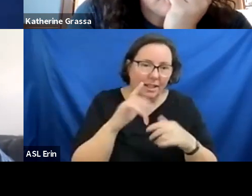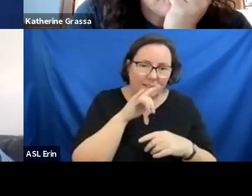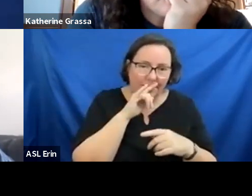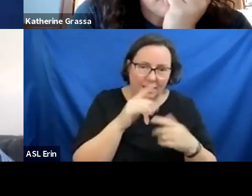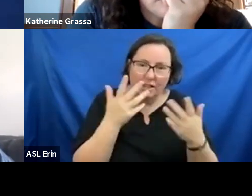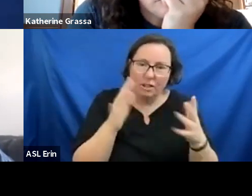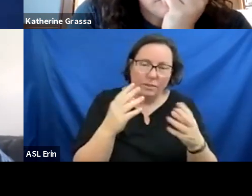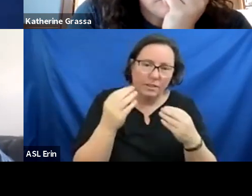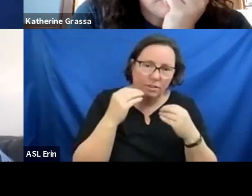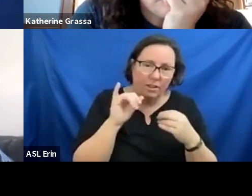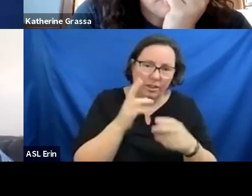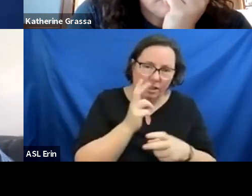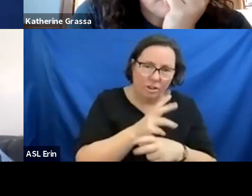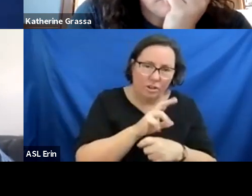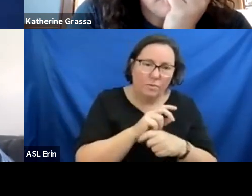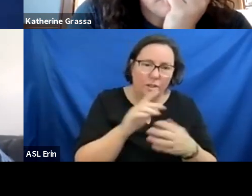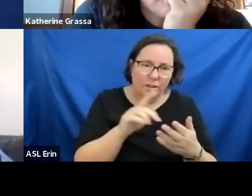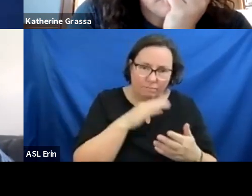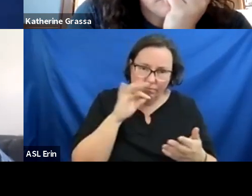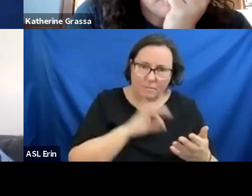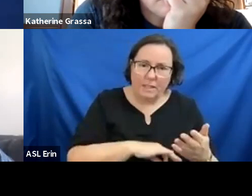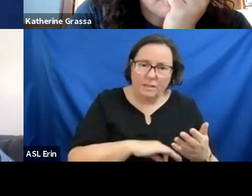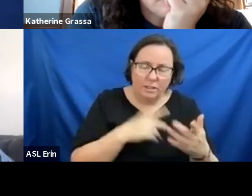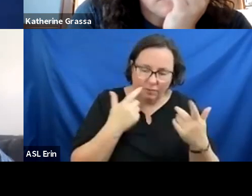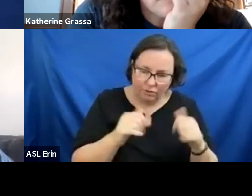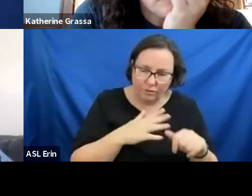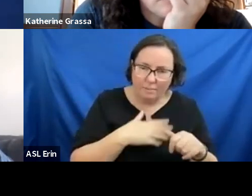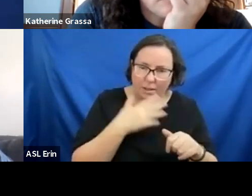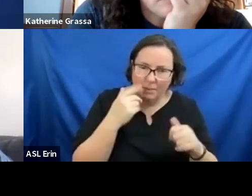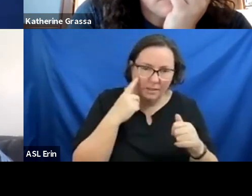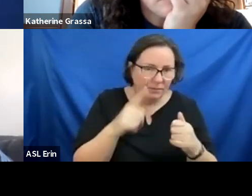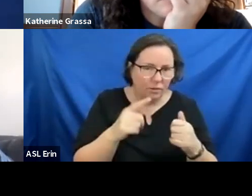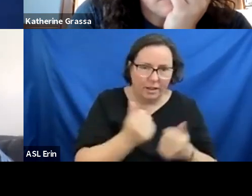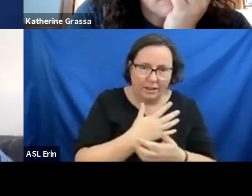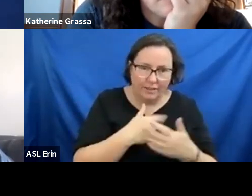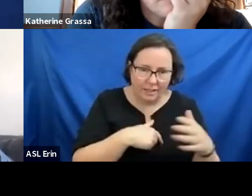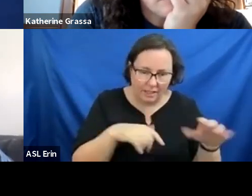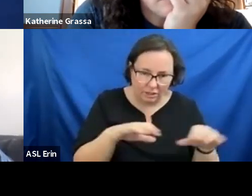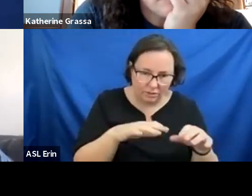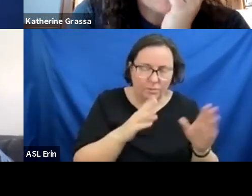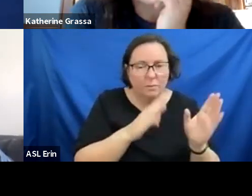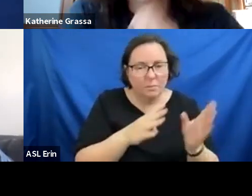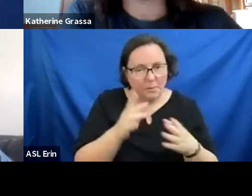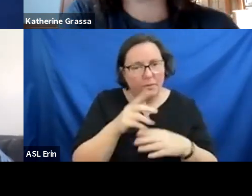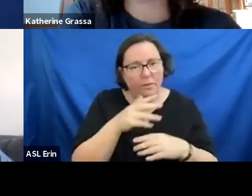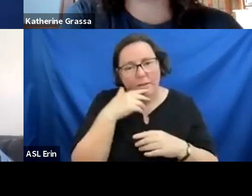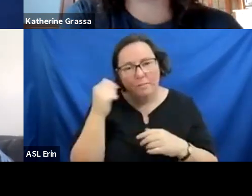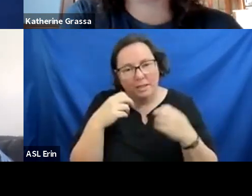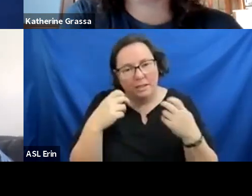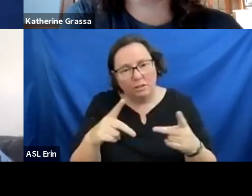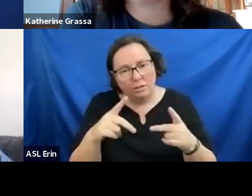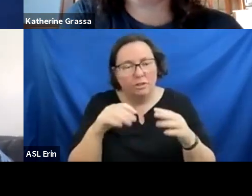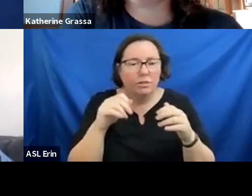been taught that hard work pays off, and I should always try my best for everything I do, which will prepare me for the best education